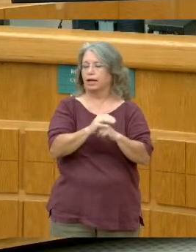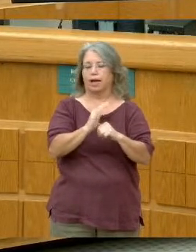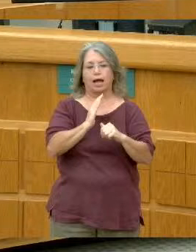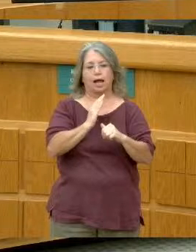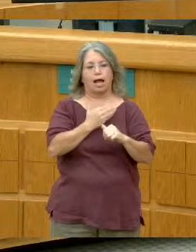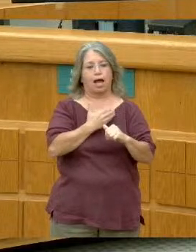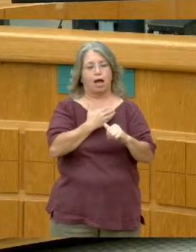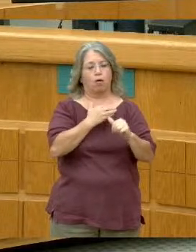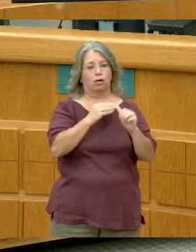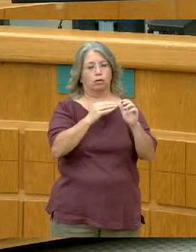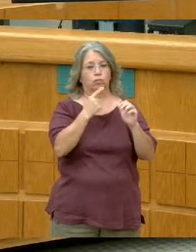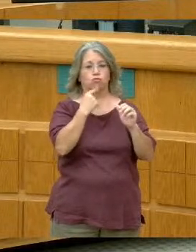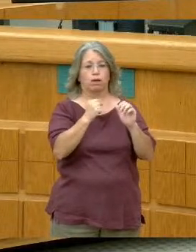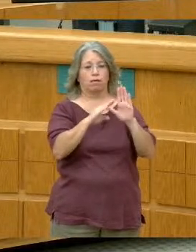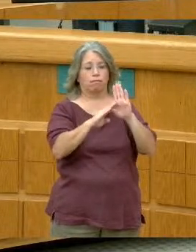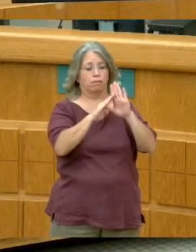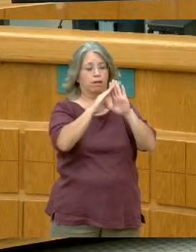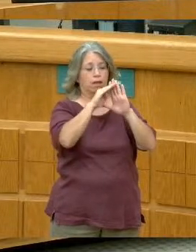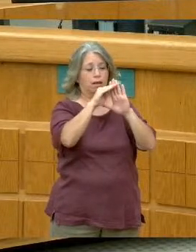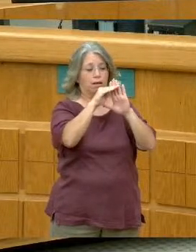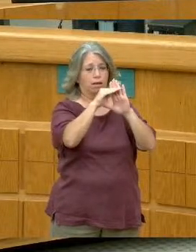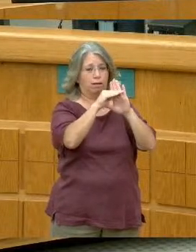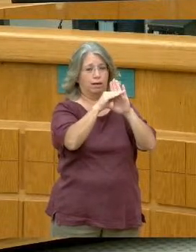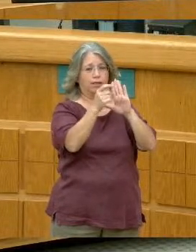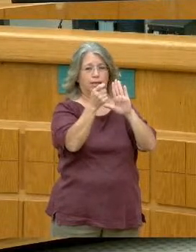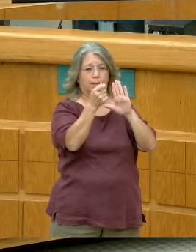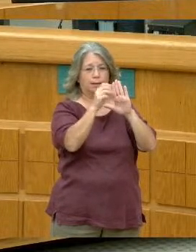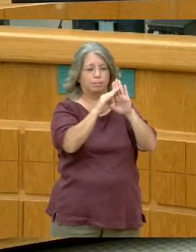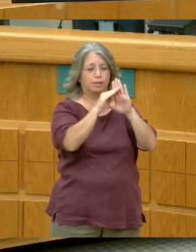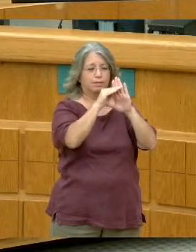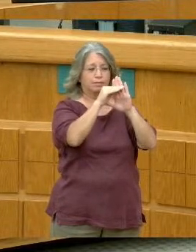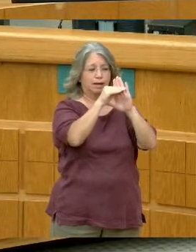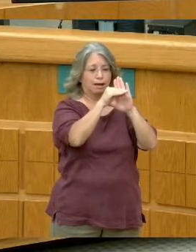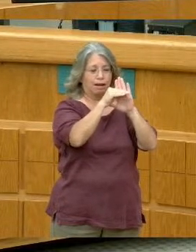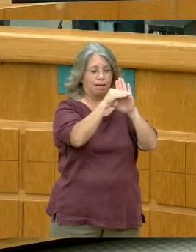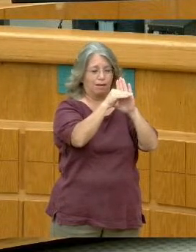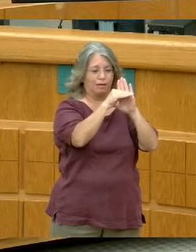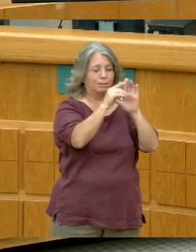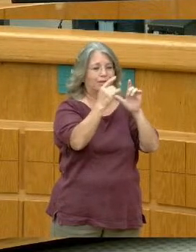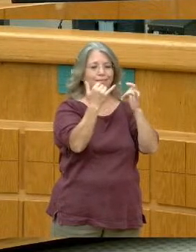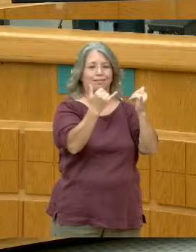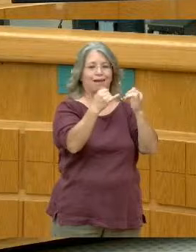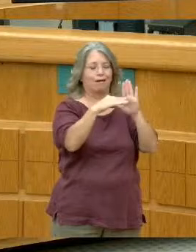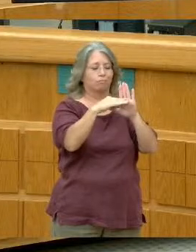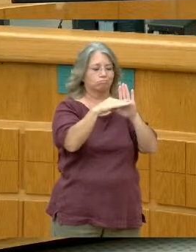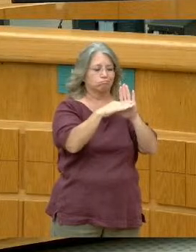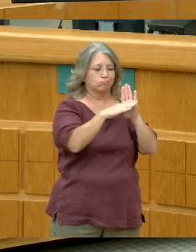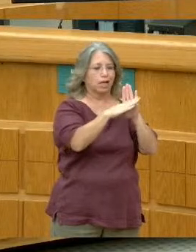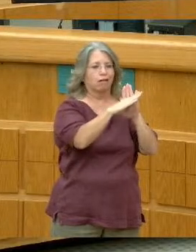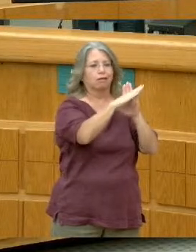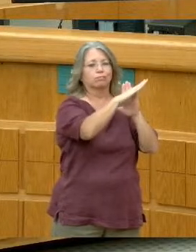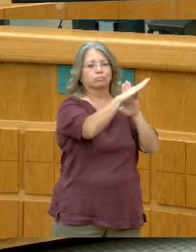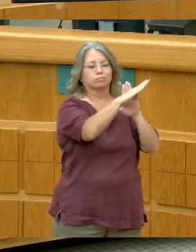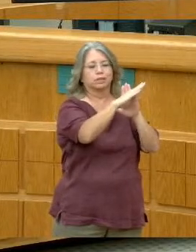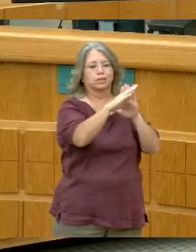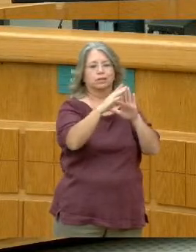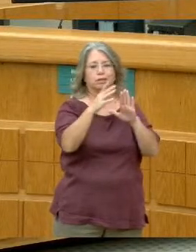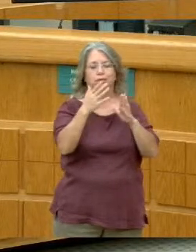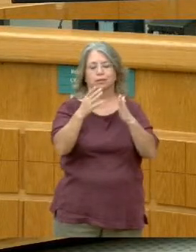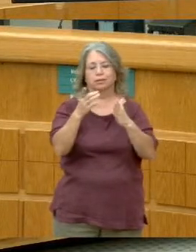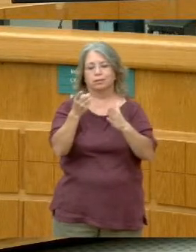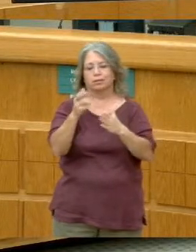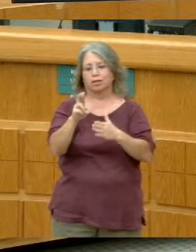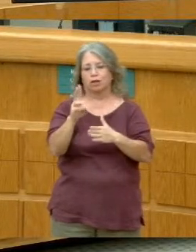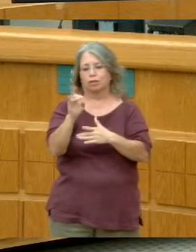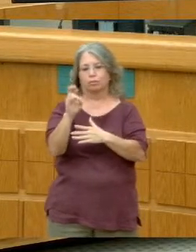was beginning to go down, but it's coming back up in these last couple of days. And Dr. Bird probably will have some better graphs in his